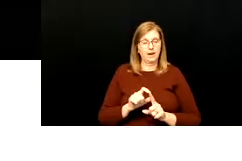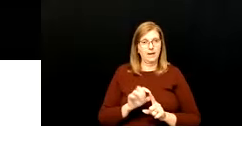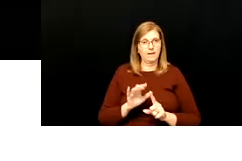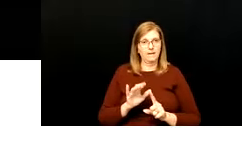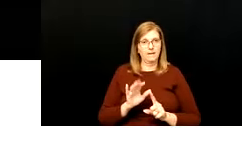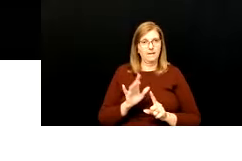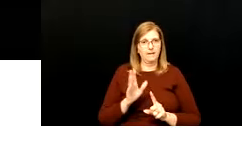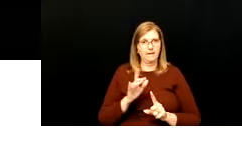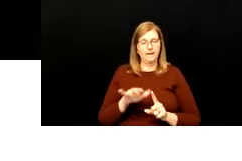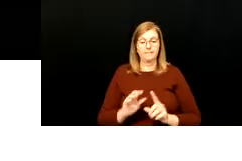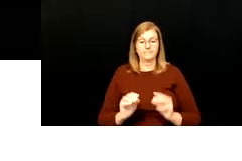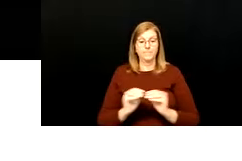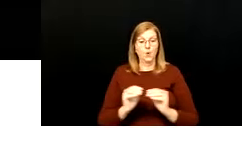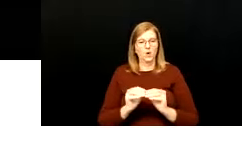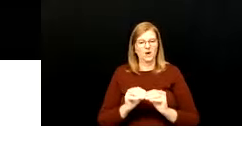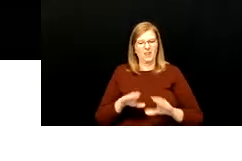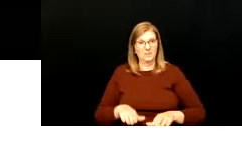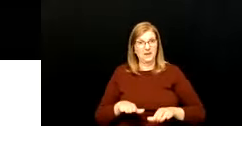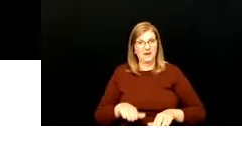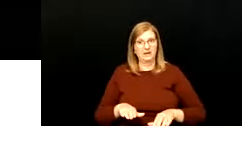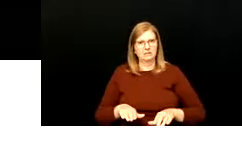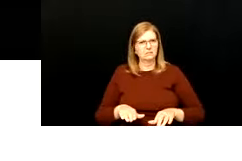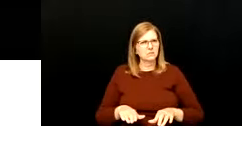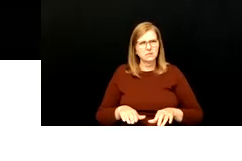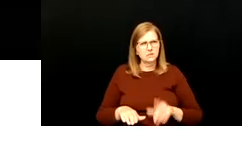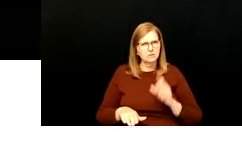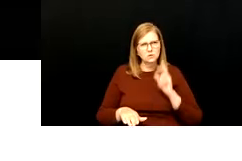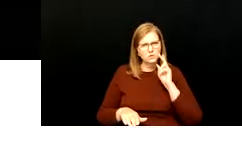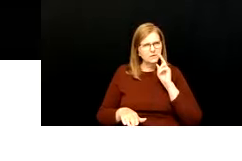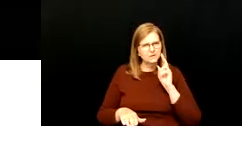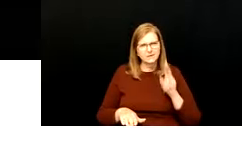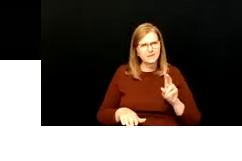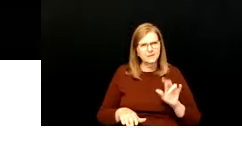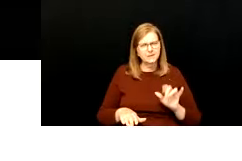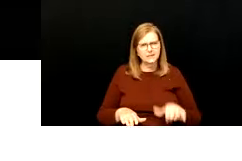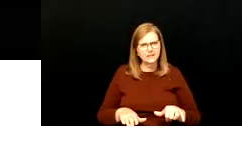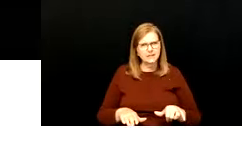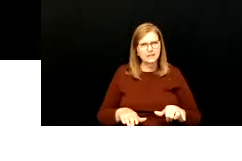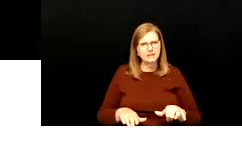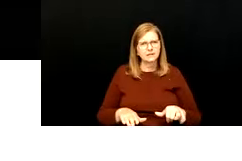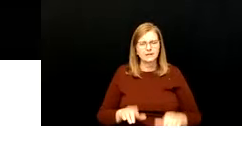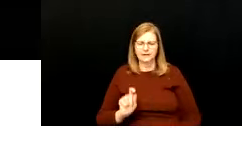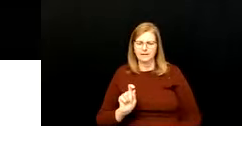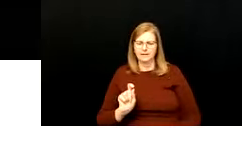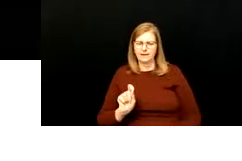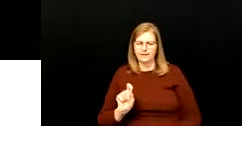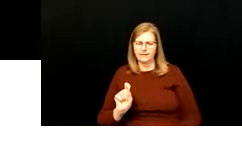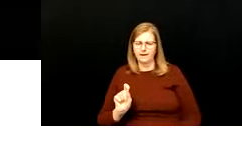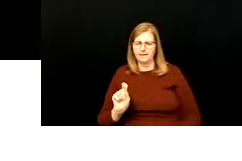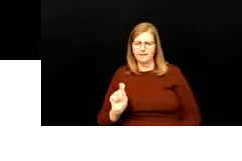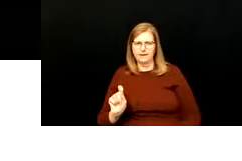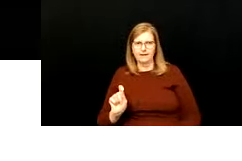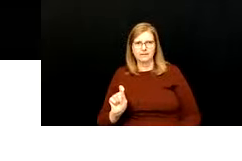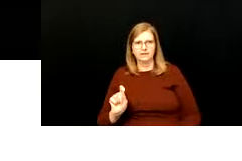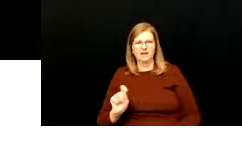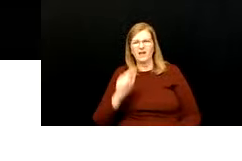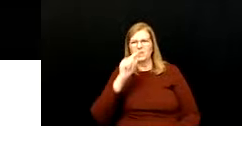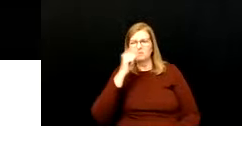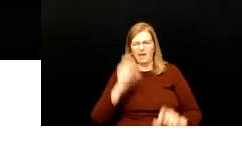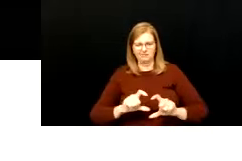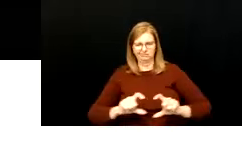let's see, more at the bottom. I'm not seeing that. It has 3 dots. It's located in your black bar of